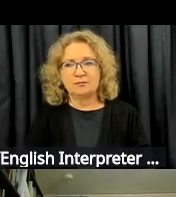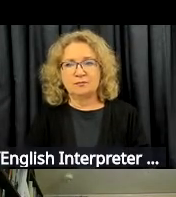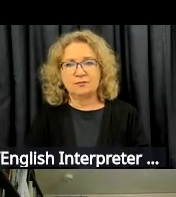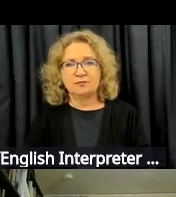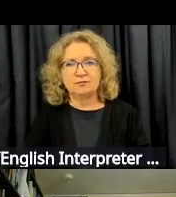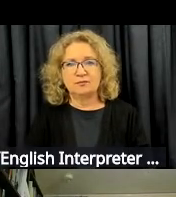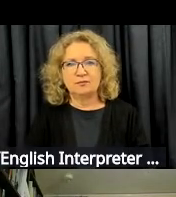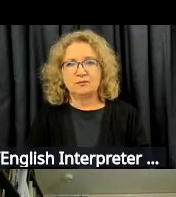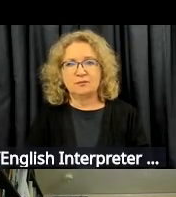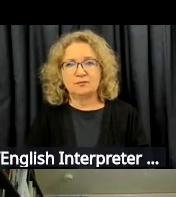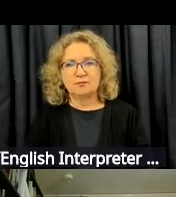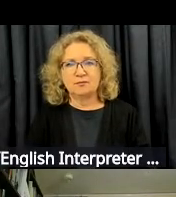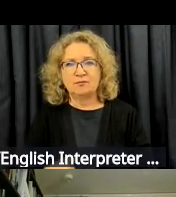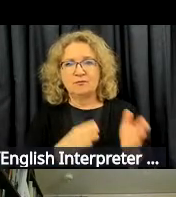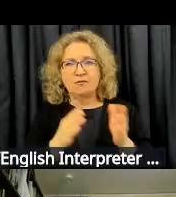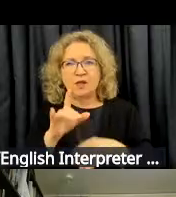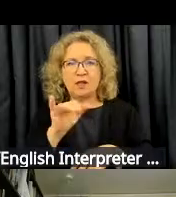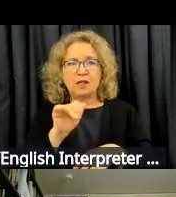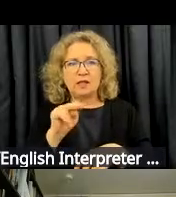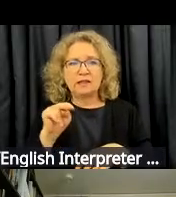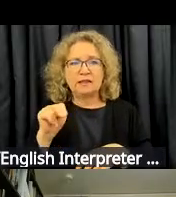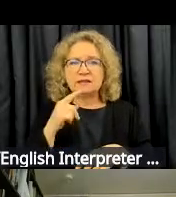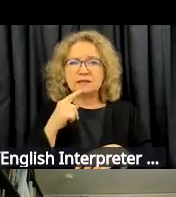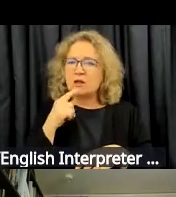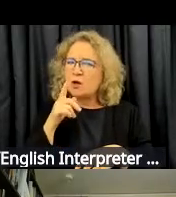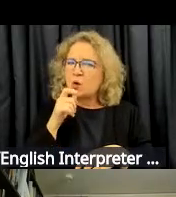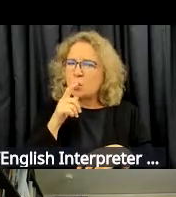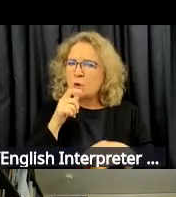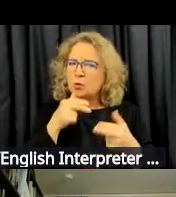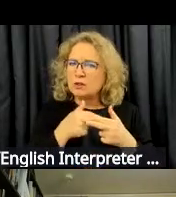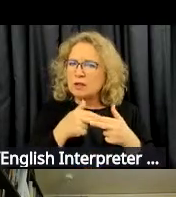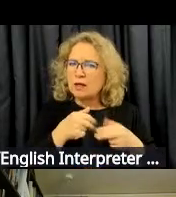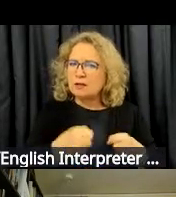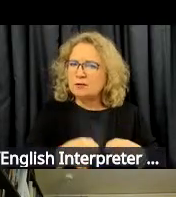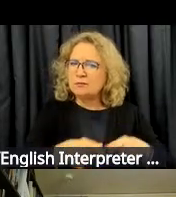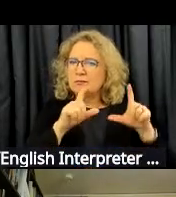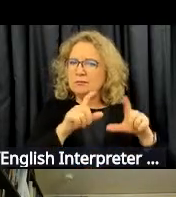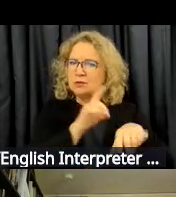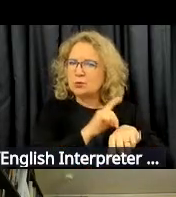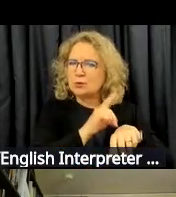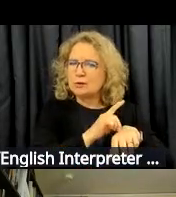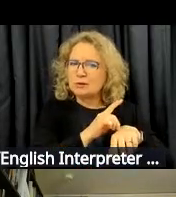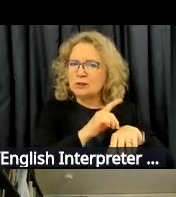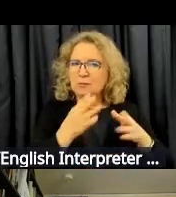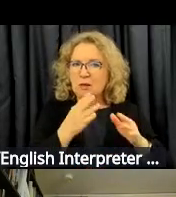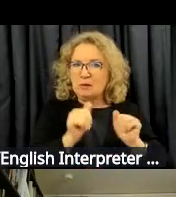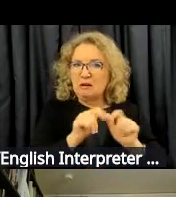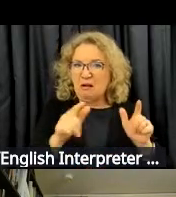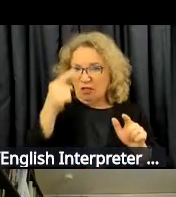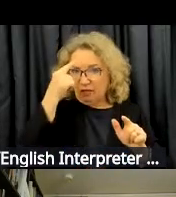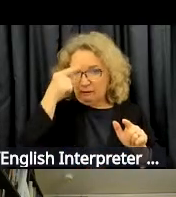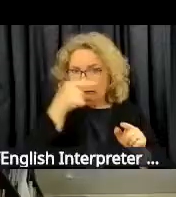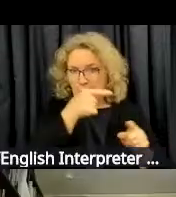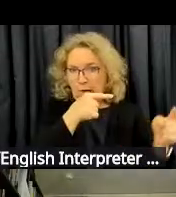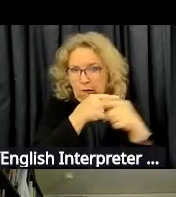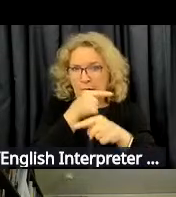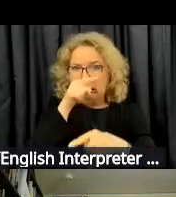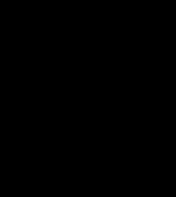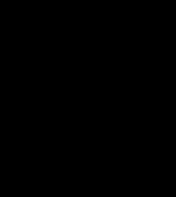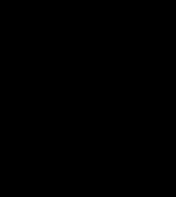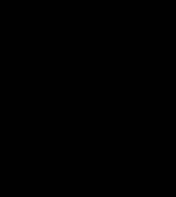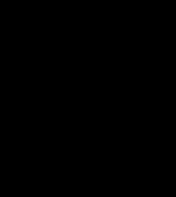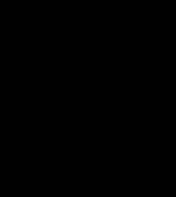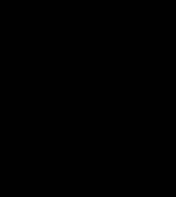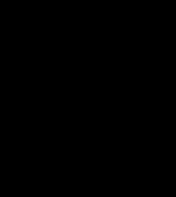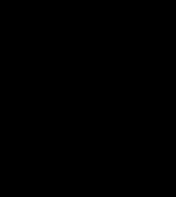So who's putting the slides up? Maybe we all think somebody else is doing it. Robert, are you doing the slides or is that